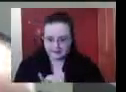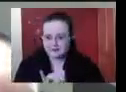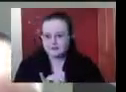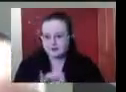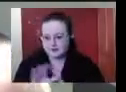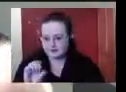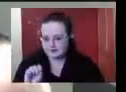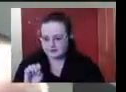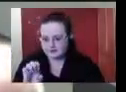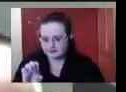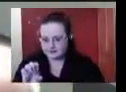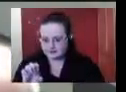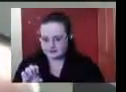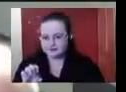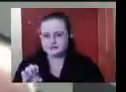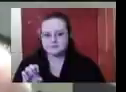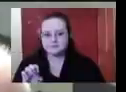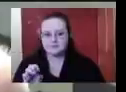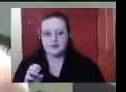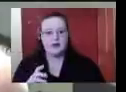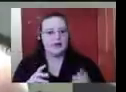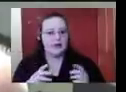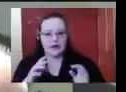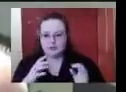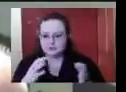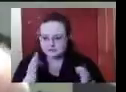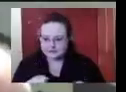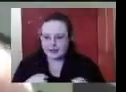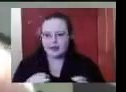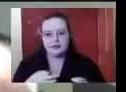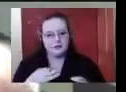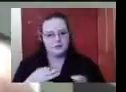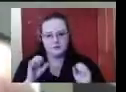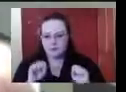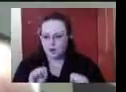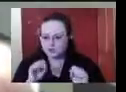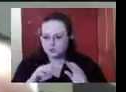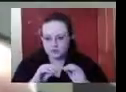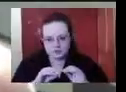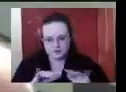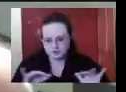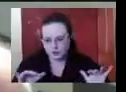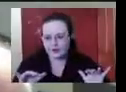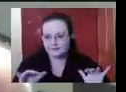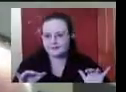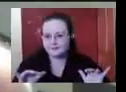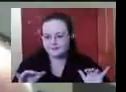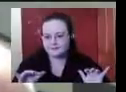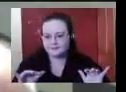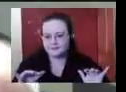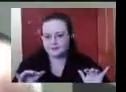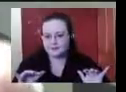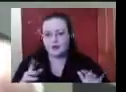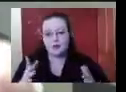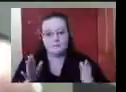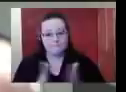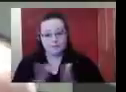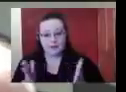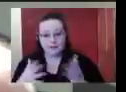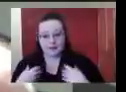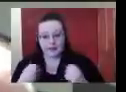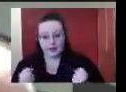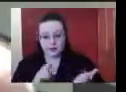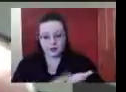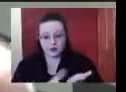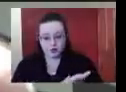to others in the school, including students, staff, or members of the school community, our public health nurses will